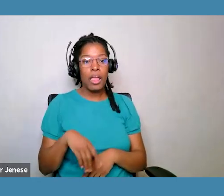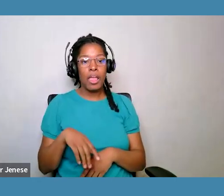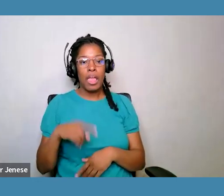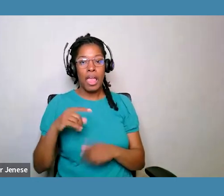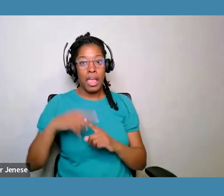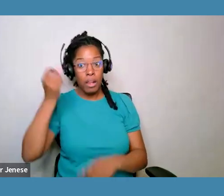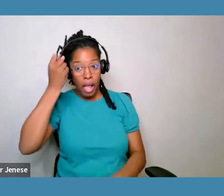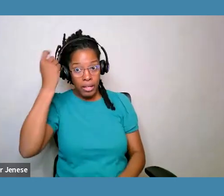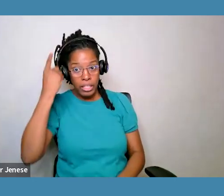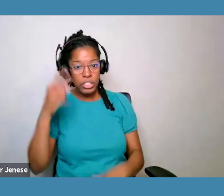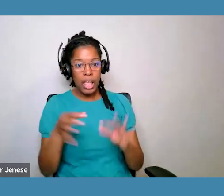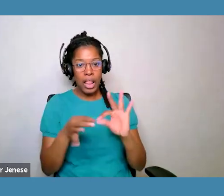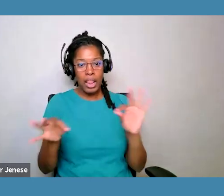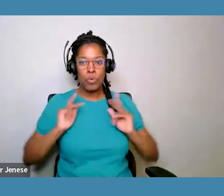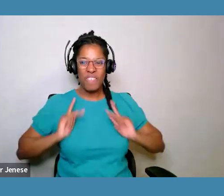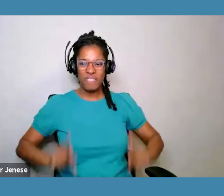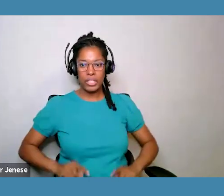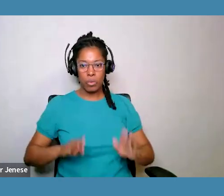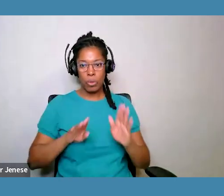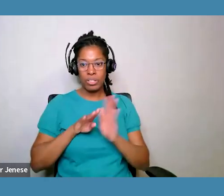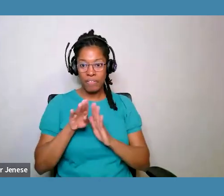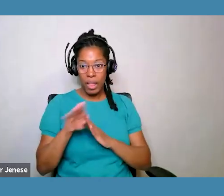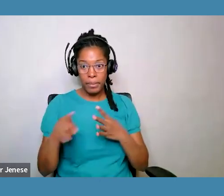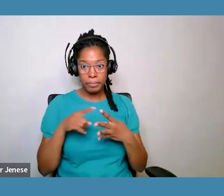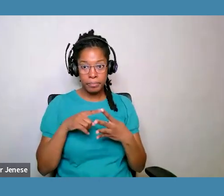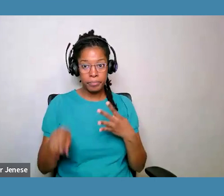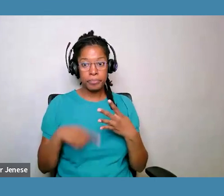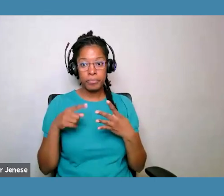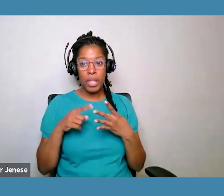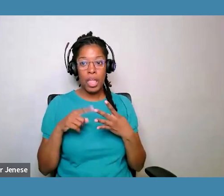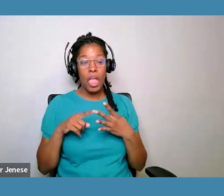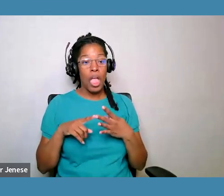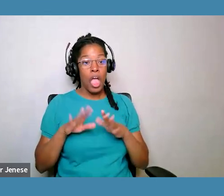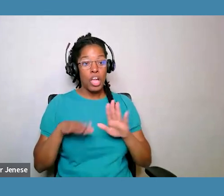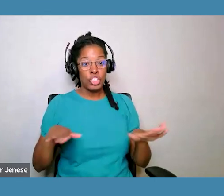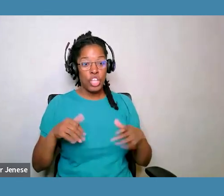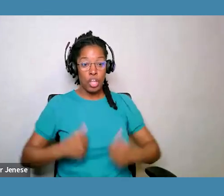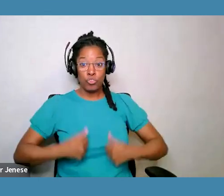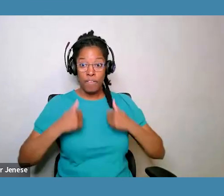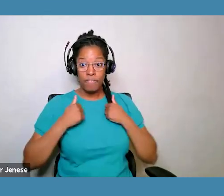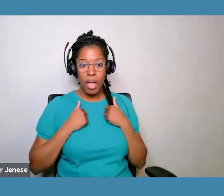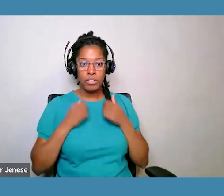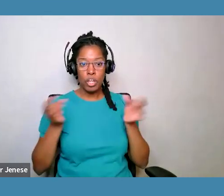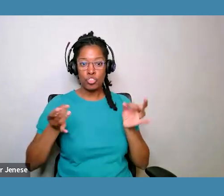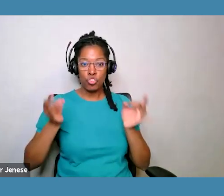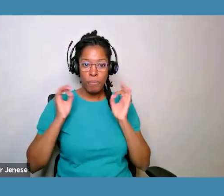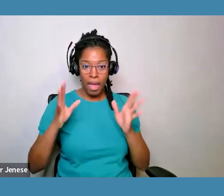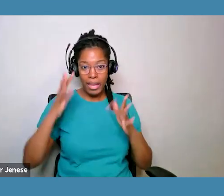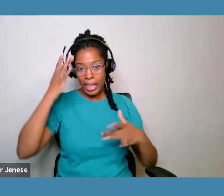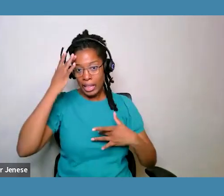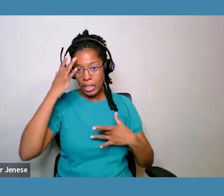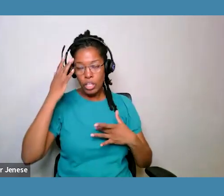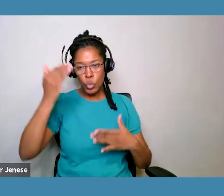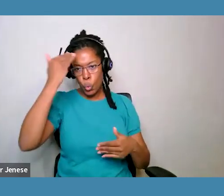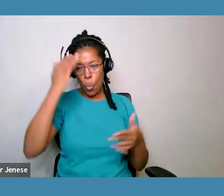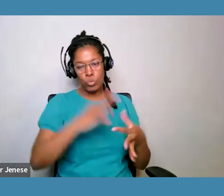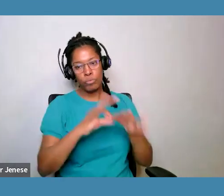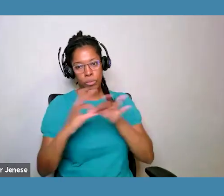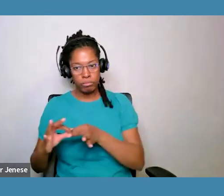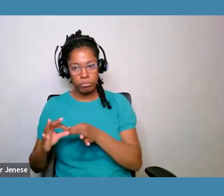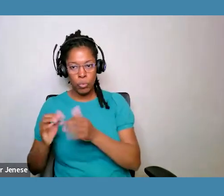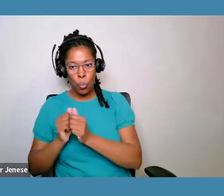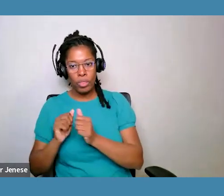development, a child surviving a catastrophic or infectious traumatic illness known to be associated with developmental